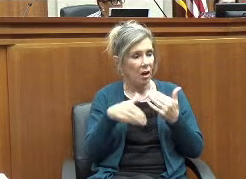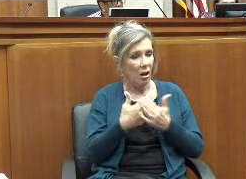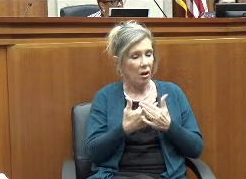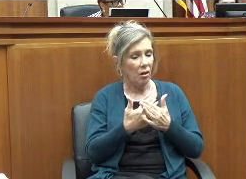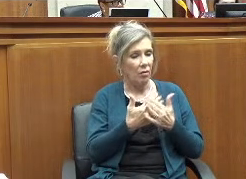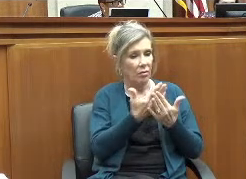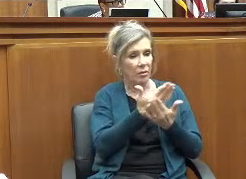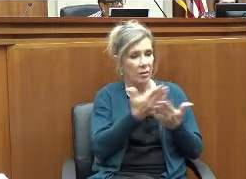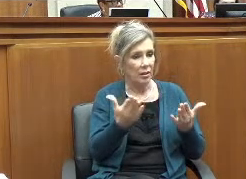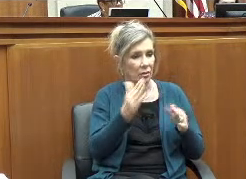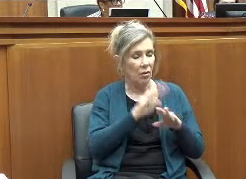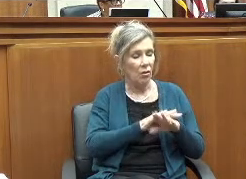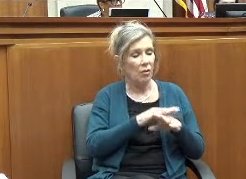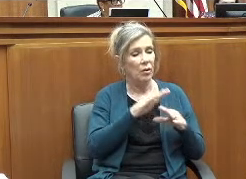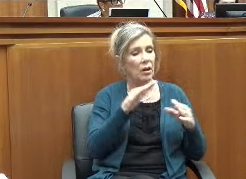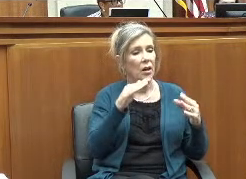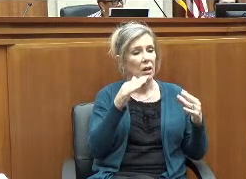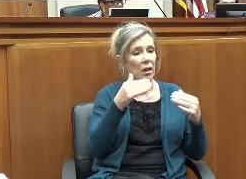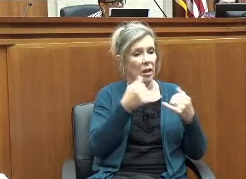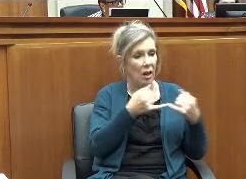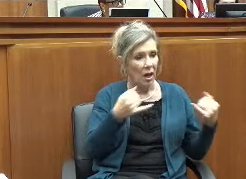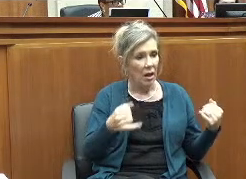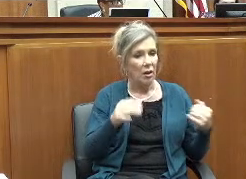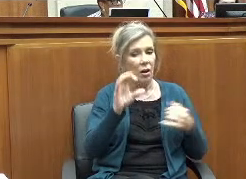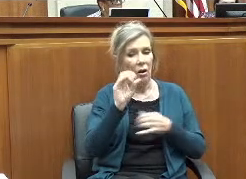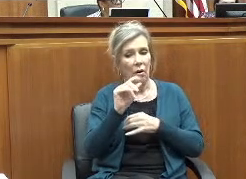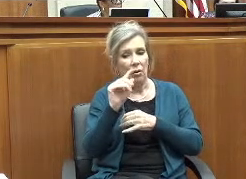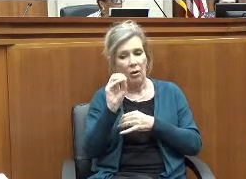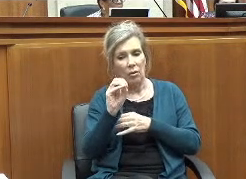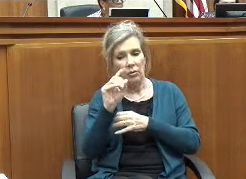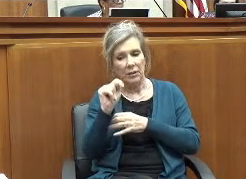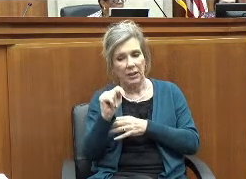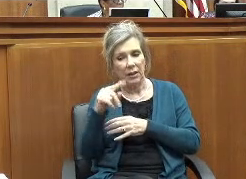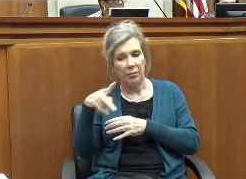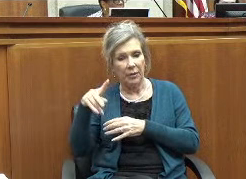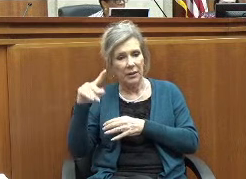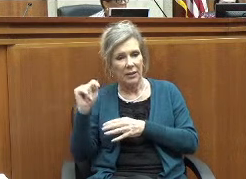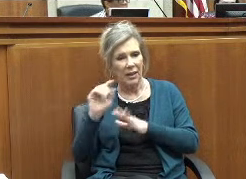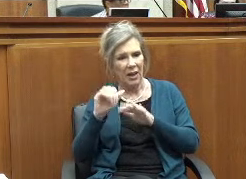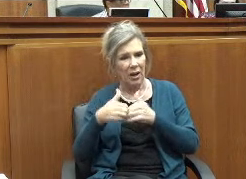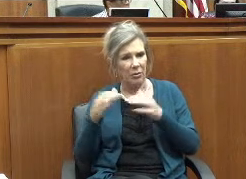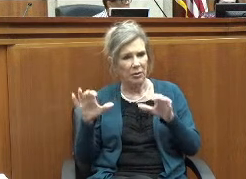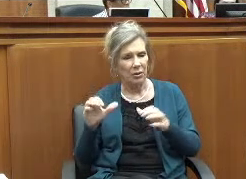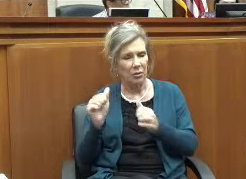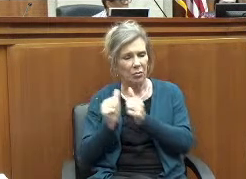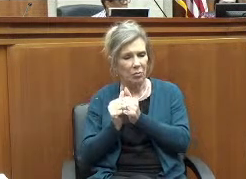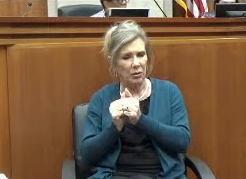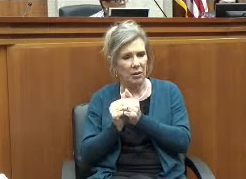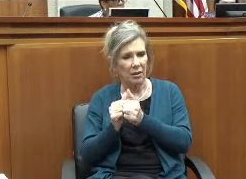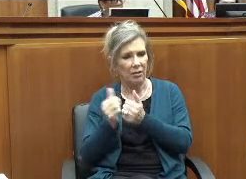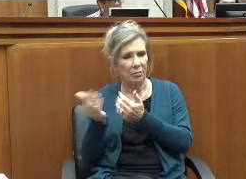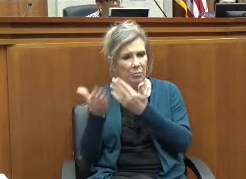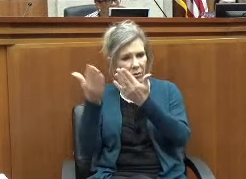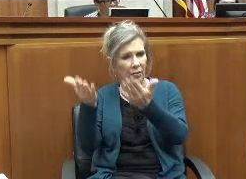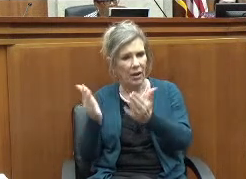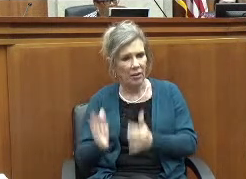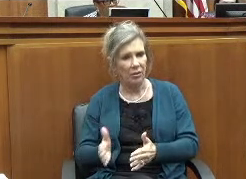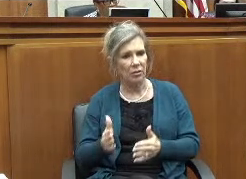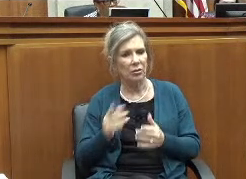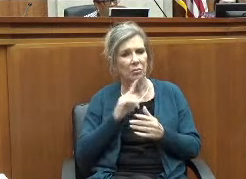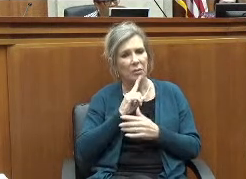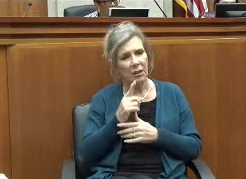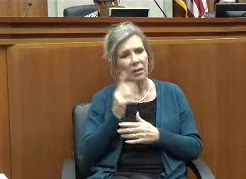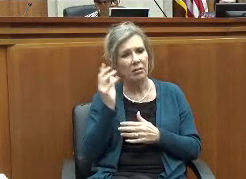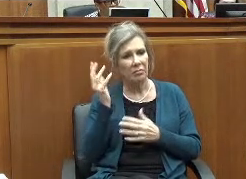our OTPT, how do we do that with providers? So I just think it's rather complex. Yeah. It needs some more thought